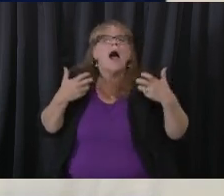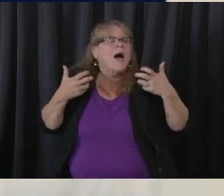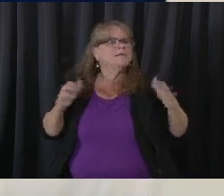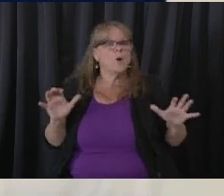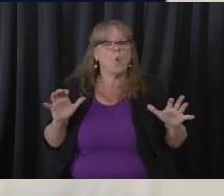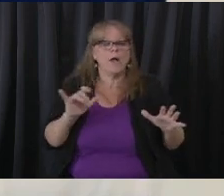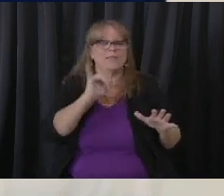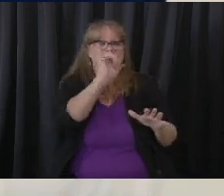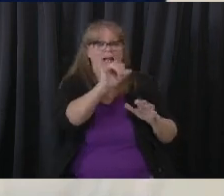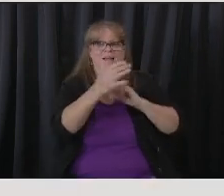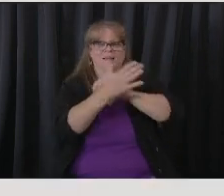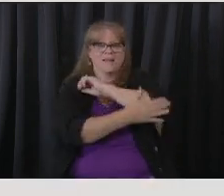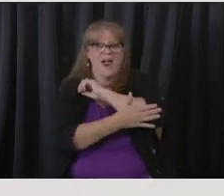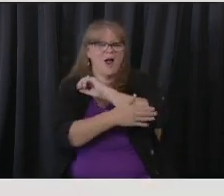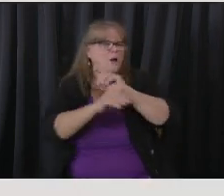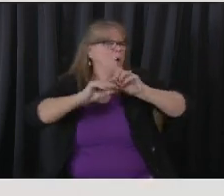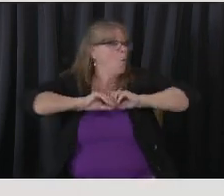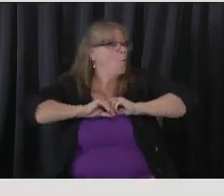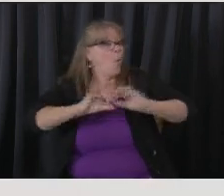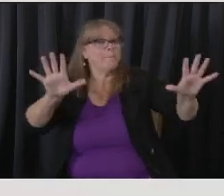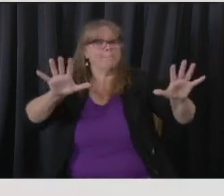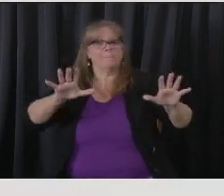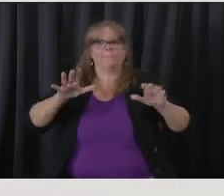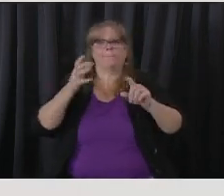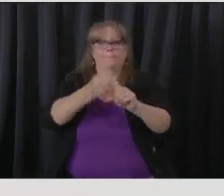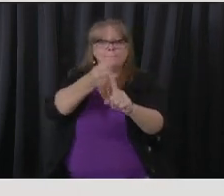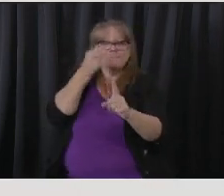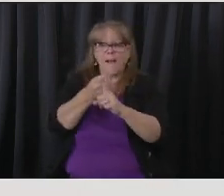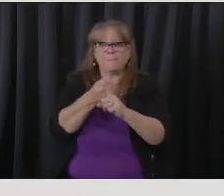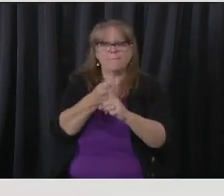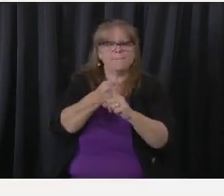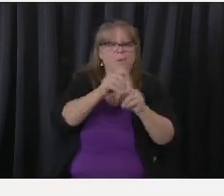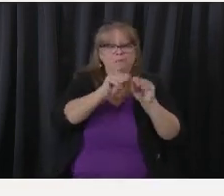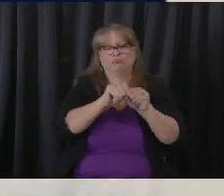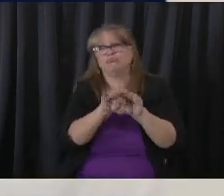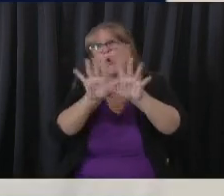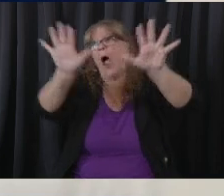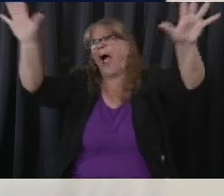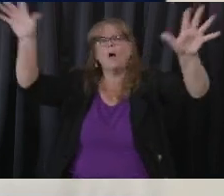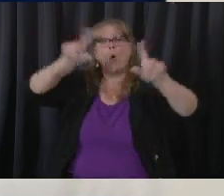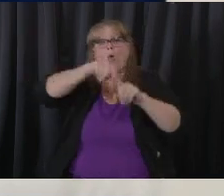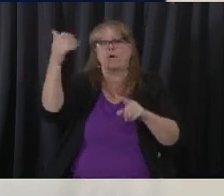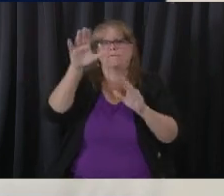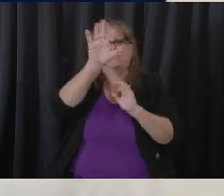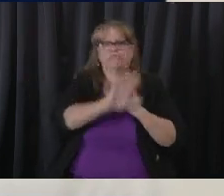There are no more questions. Thank you all for joining us. Be safe.